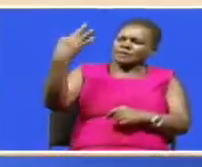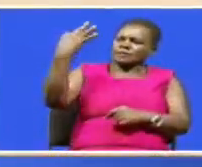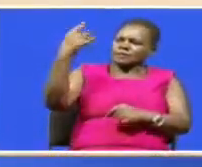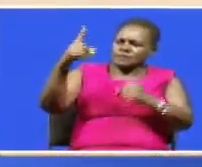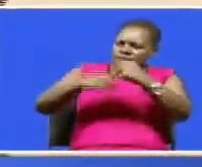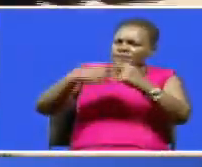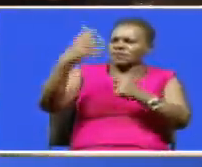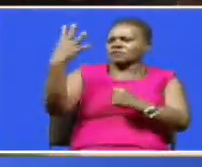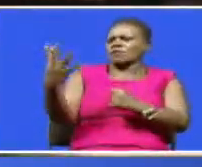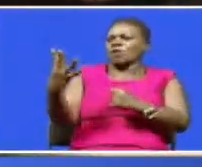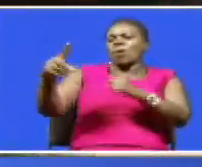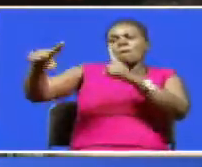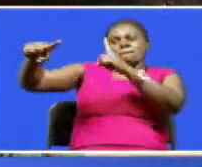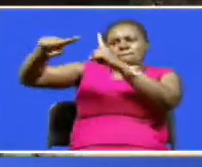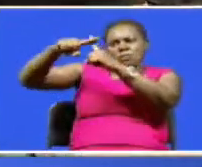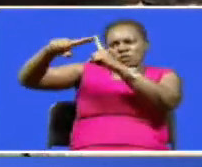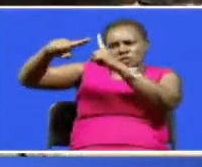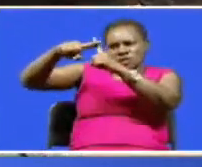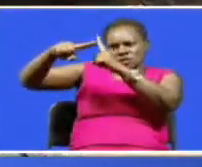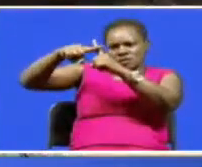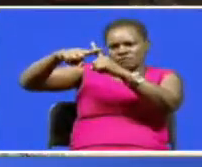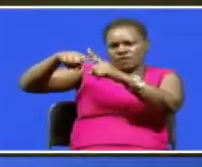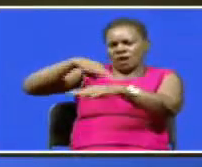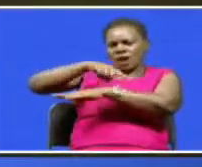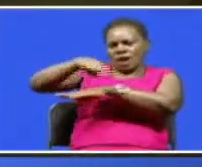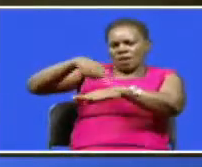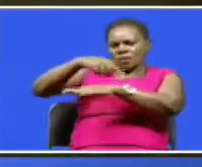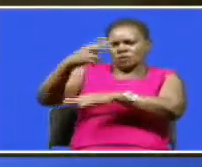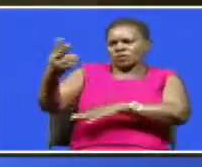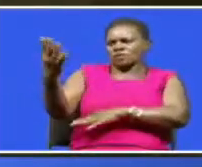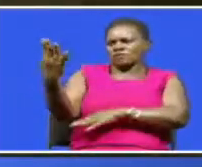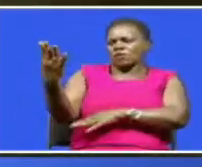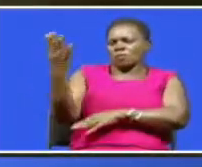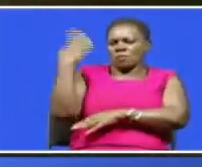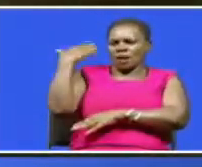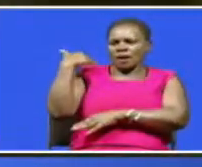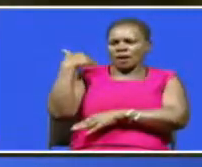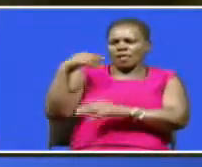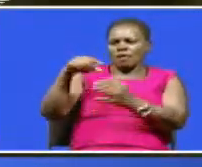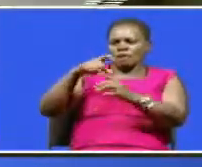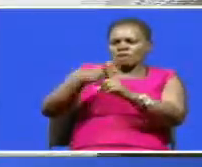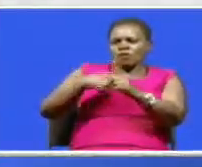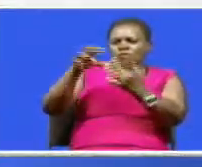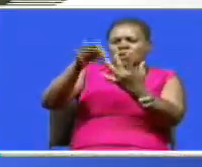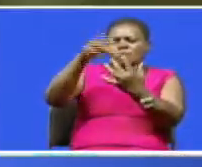1,354 people had tested positive in the last 24 hours from a sample of